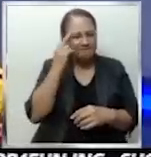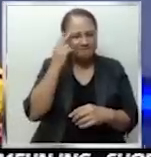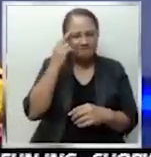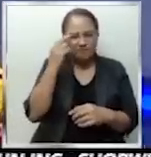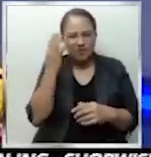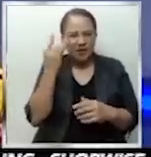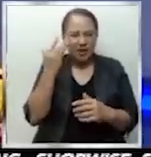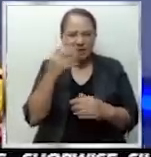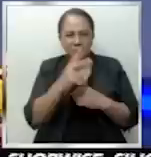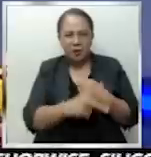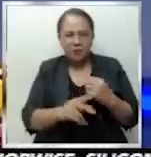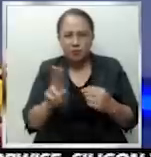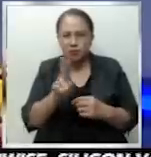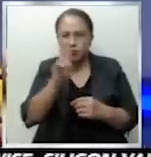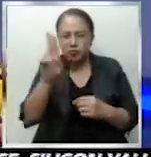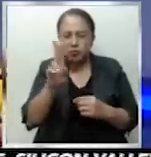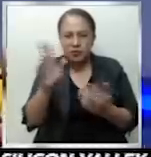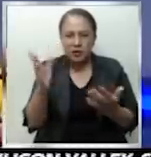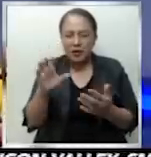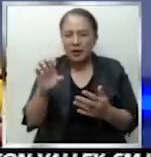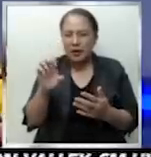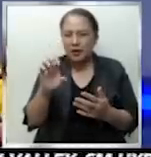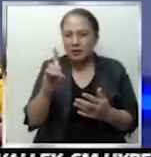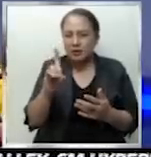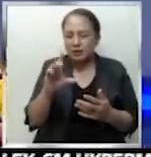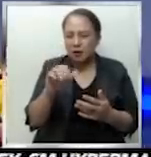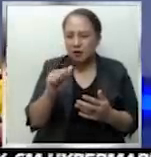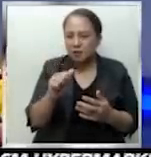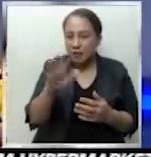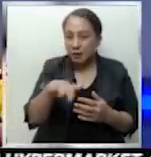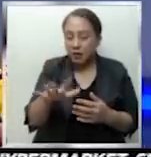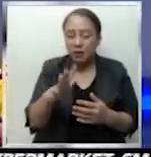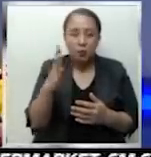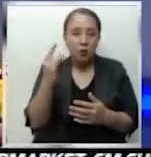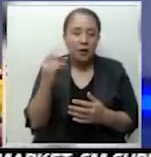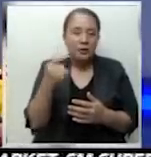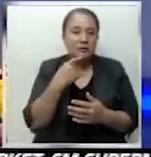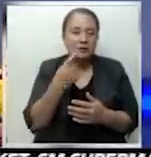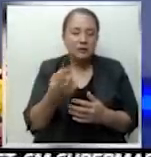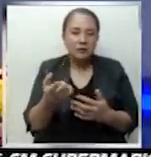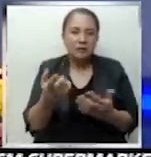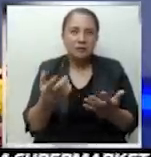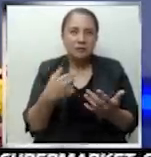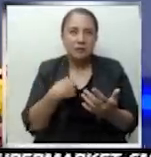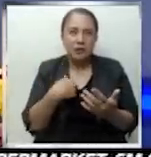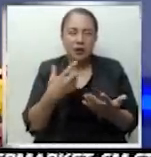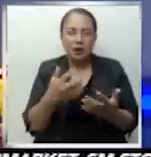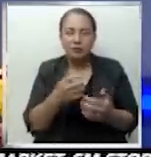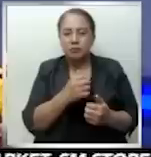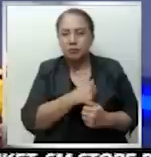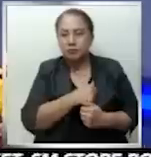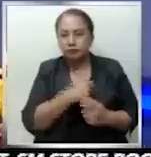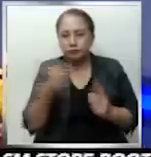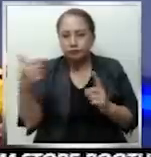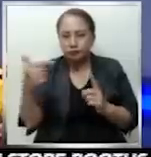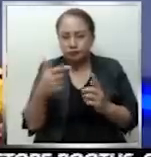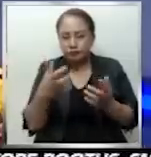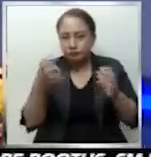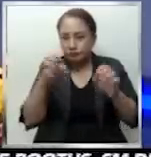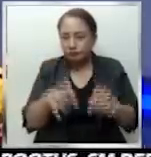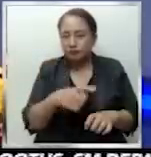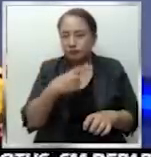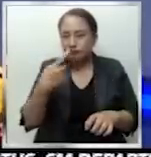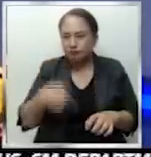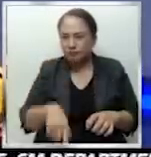provinces used as EDCA sites, possibly, because they say that they could be military targets in the event China gets aggressive